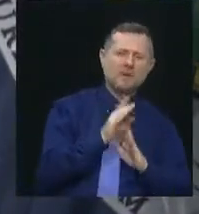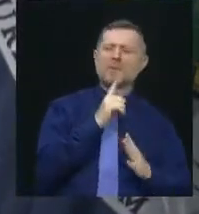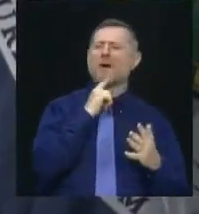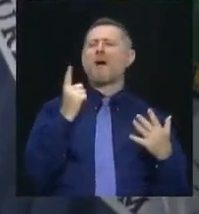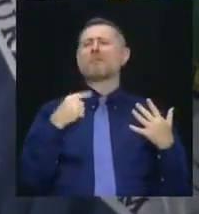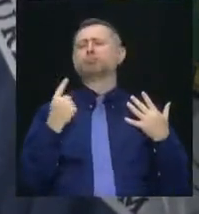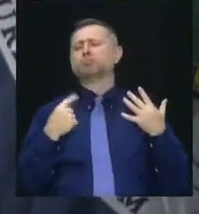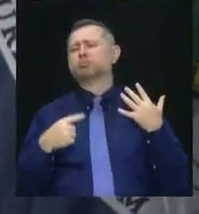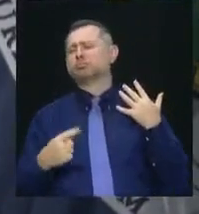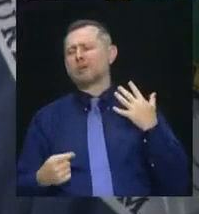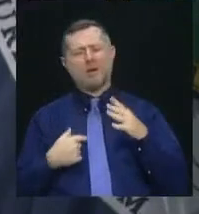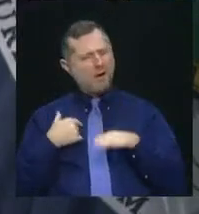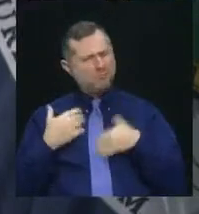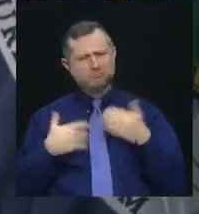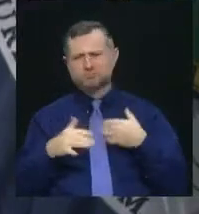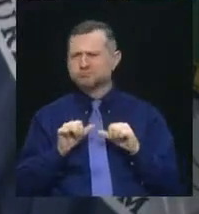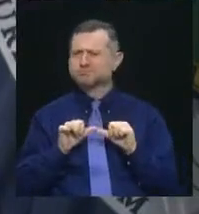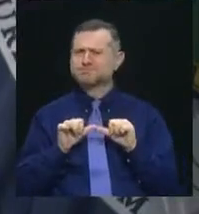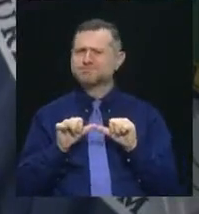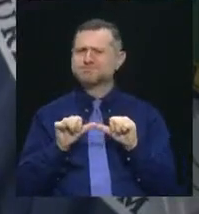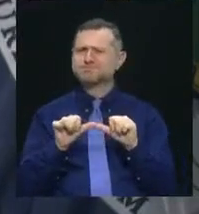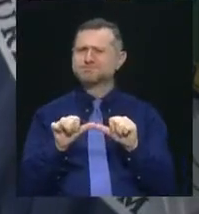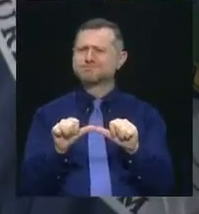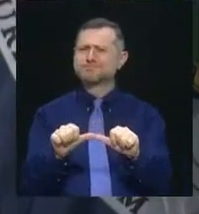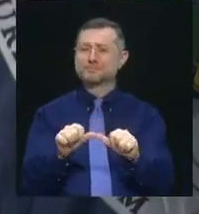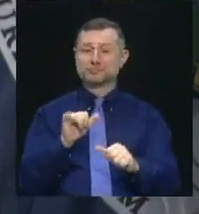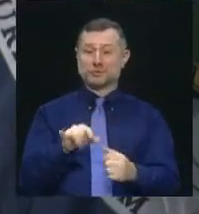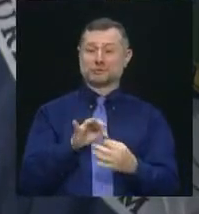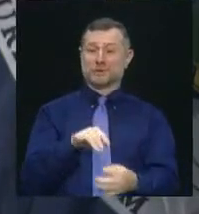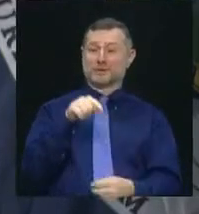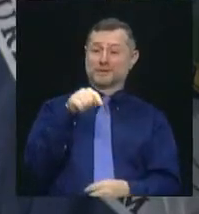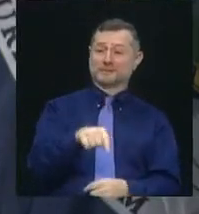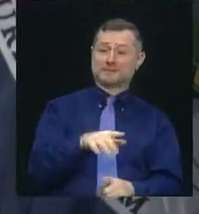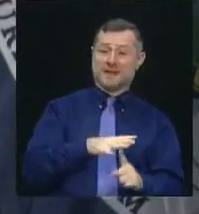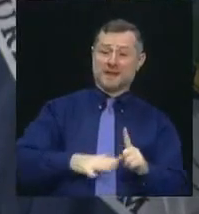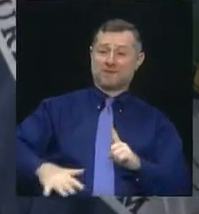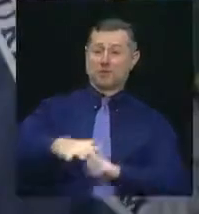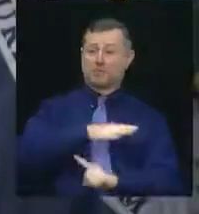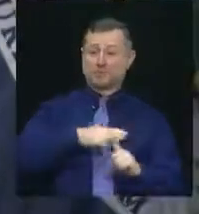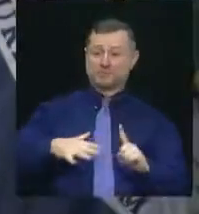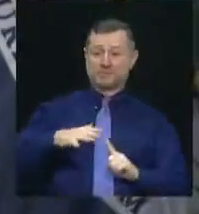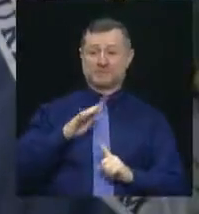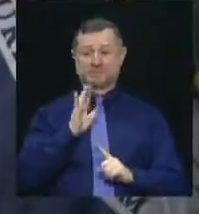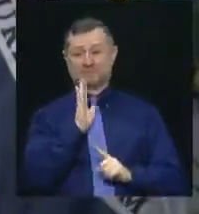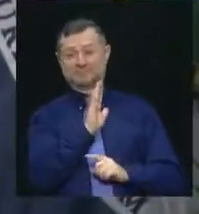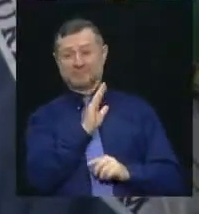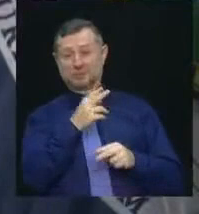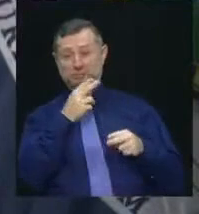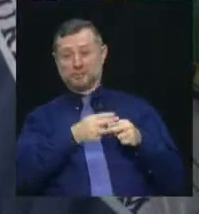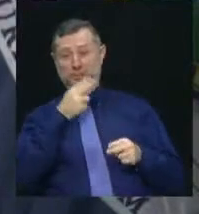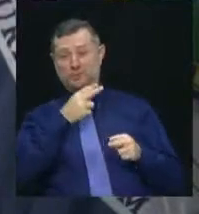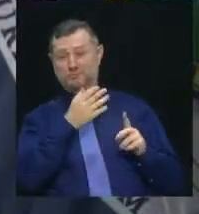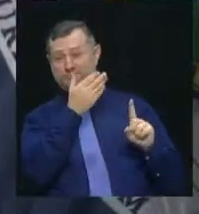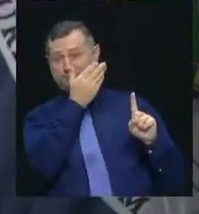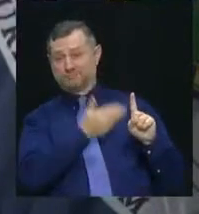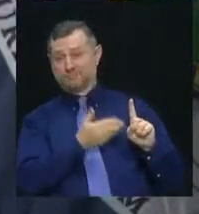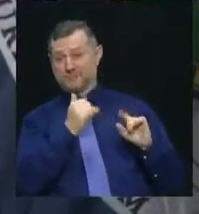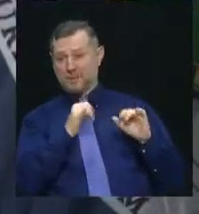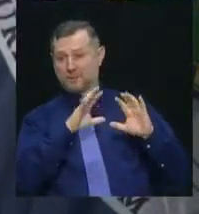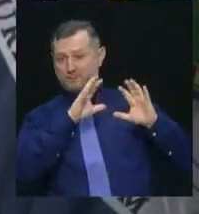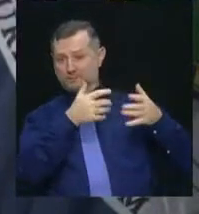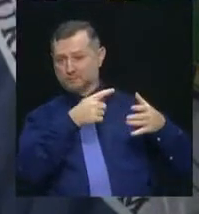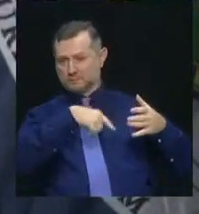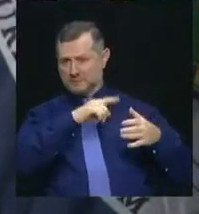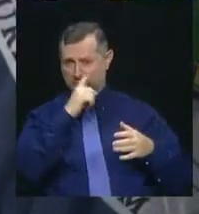enhanced. But with respect to the particular environment and the reputation of the current administration, I think it's